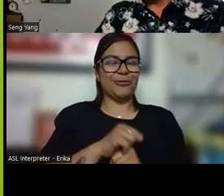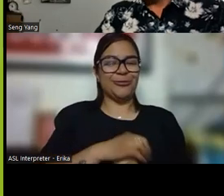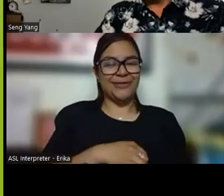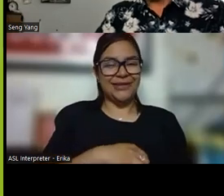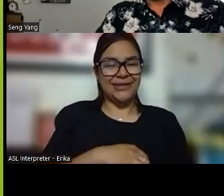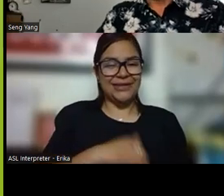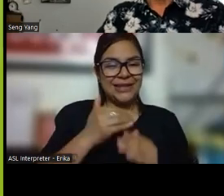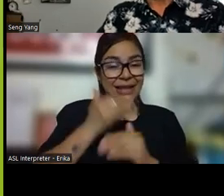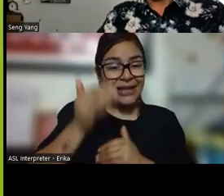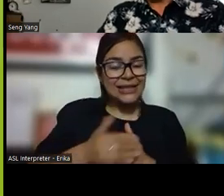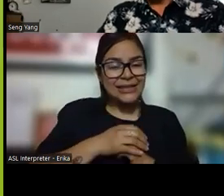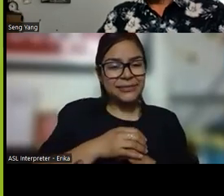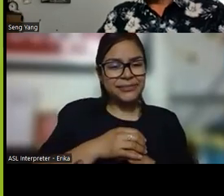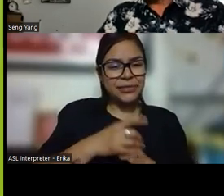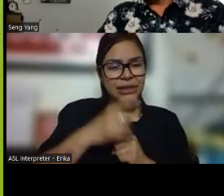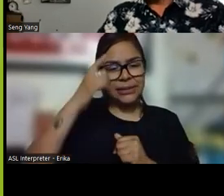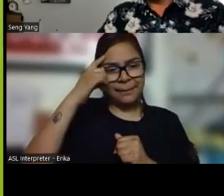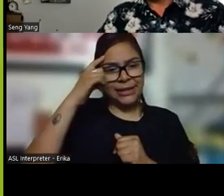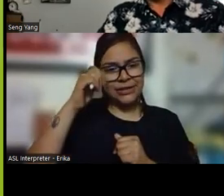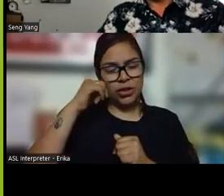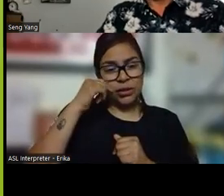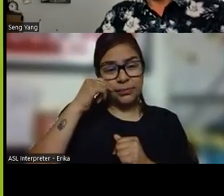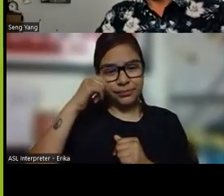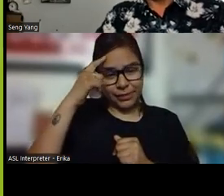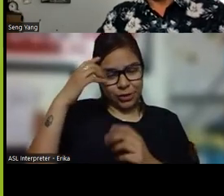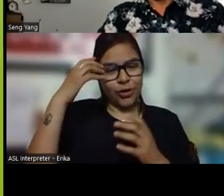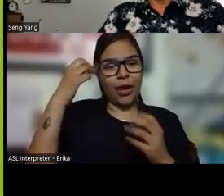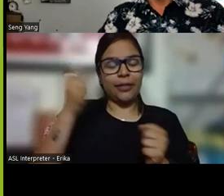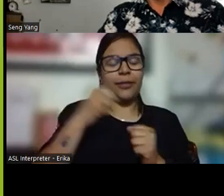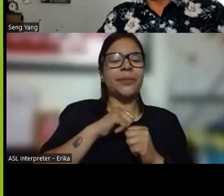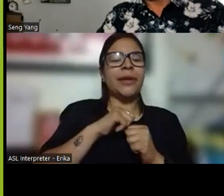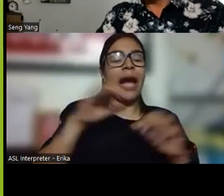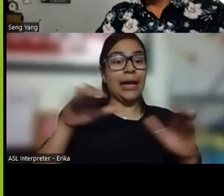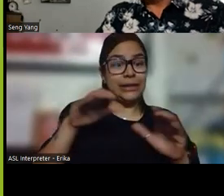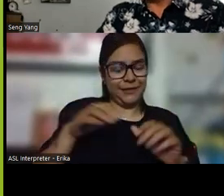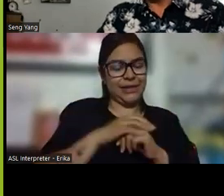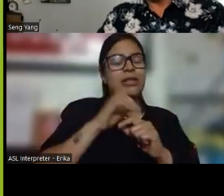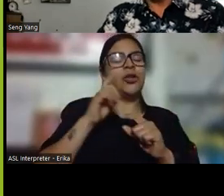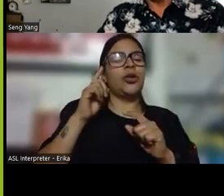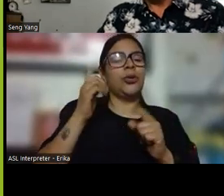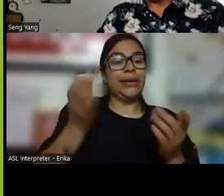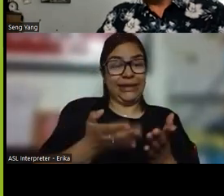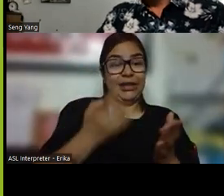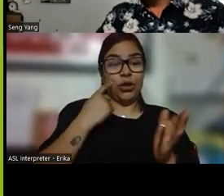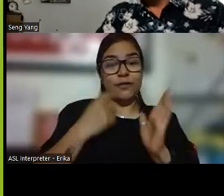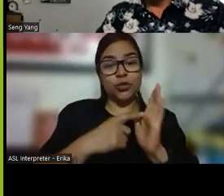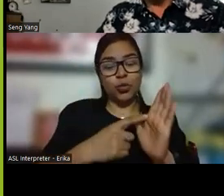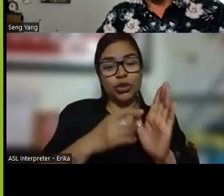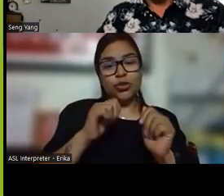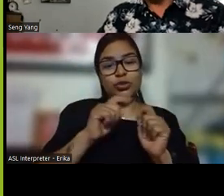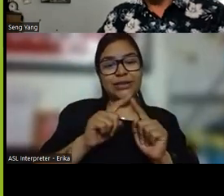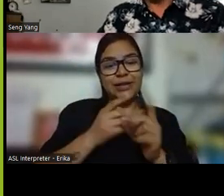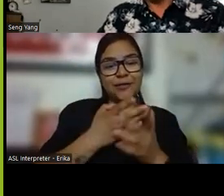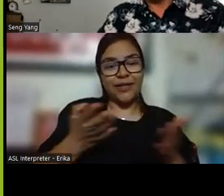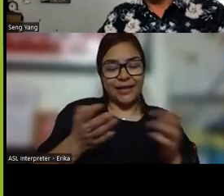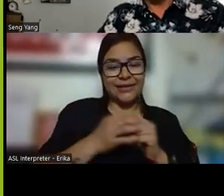Again, this is a slide of mental health. During the mental health, for example, this month we